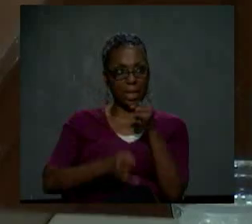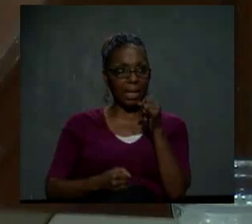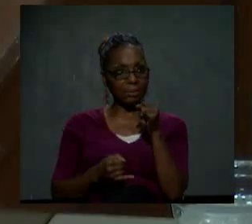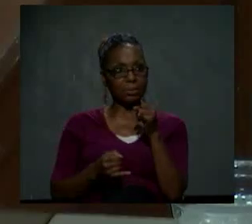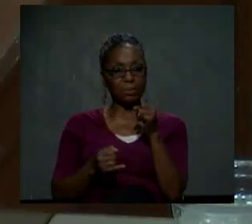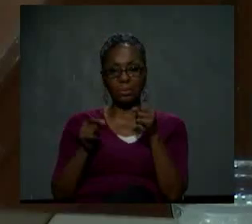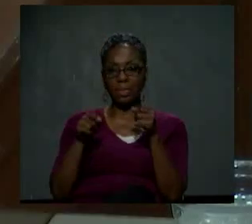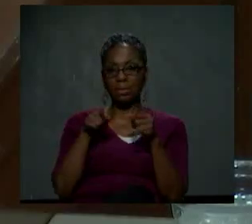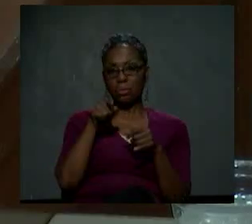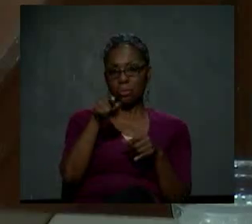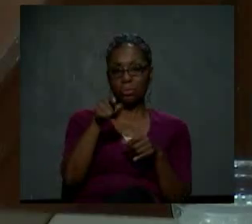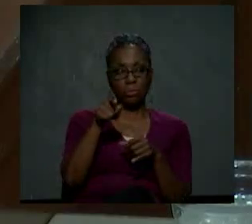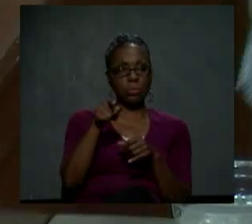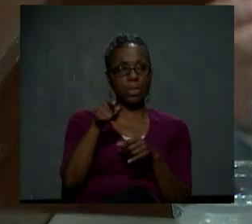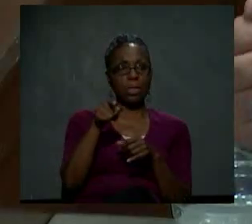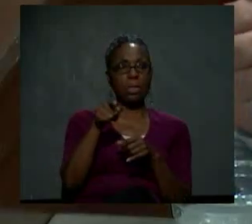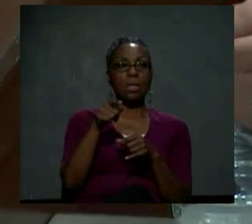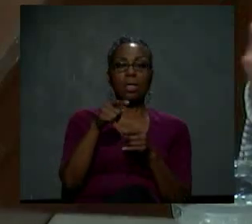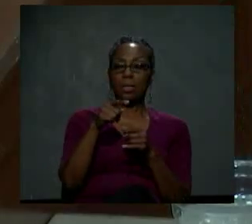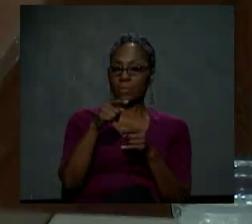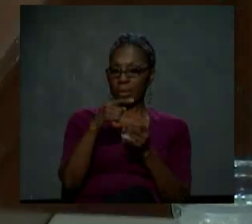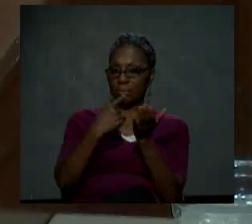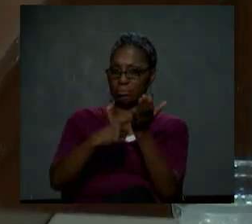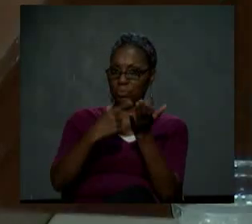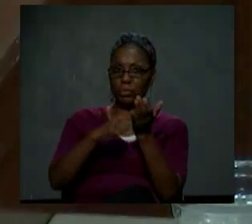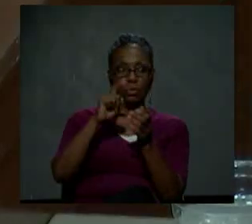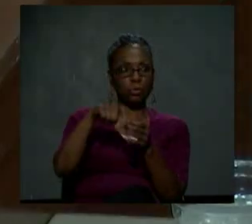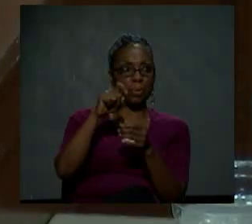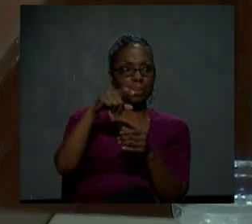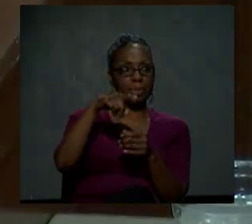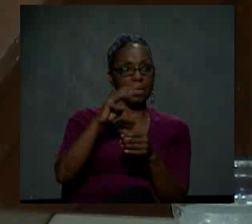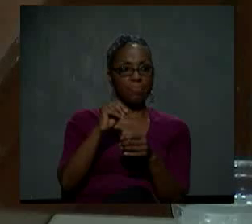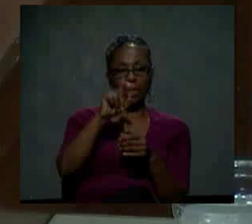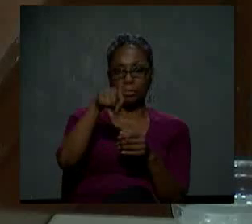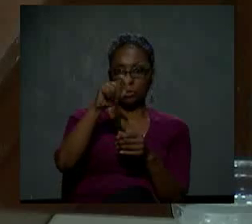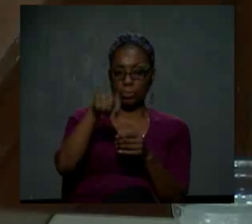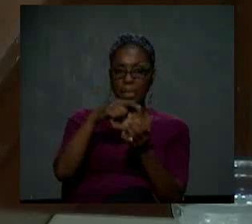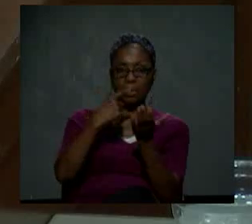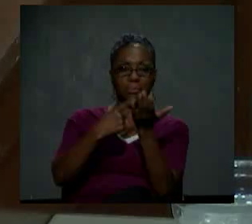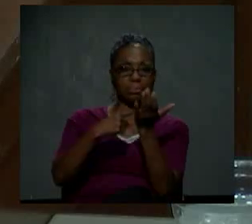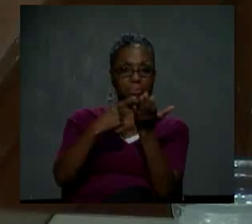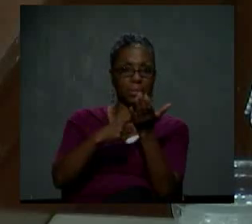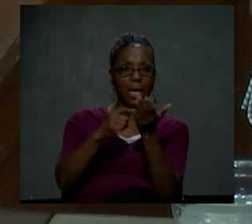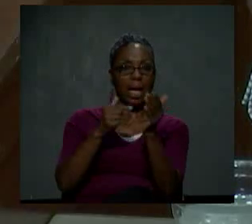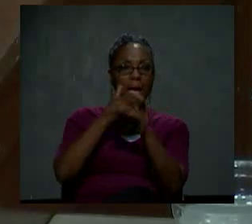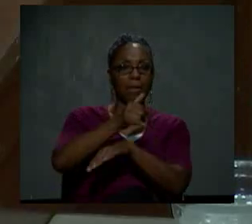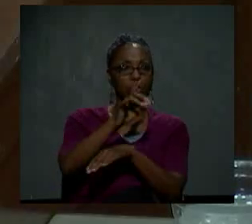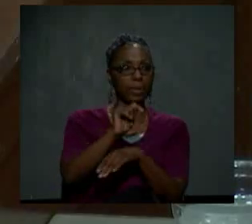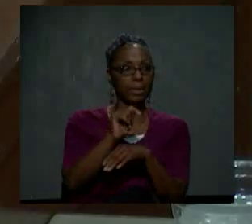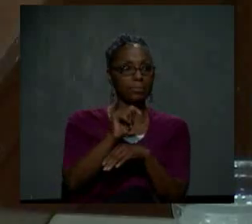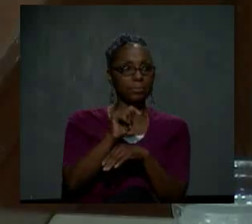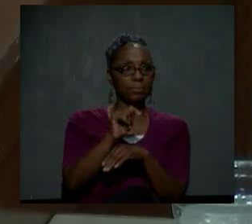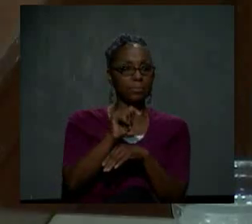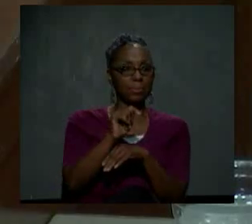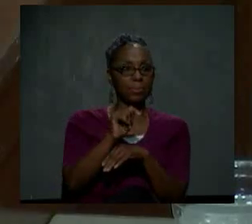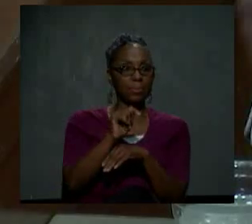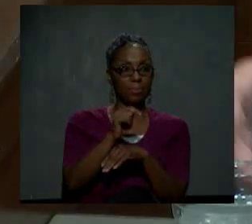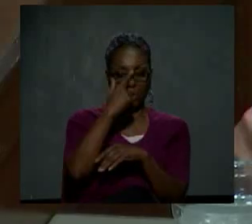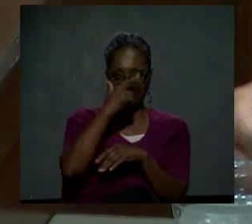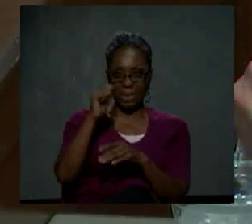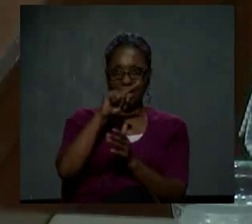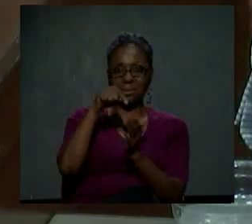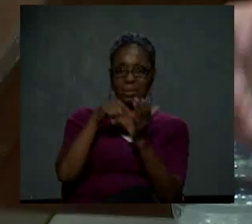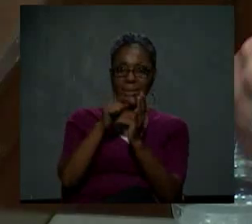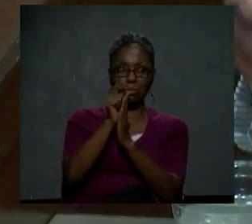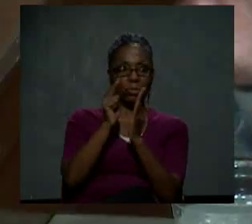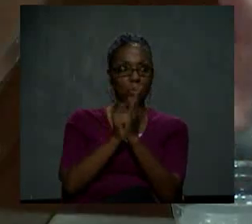you actually, the public hearings are usually held at the end, but you could put the public hearing right after it, because this